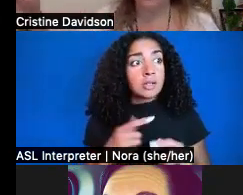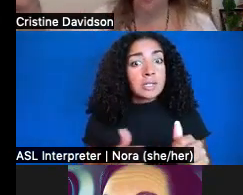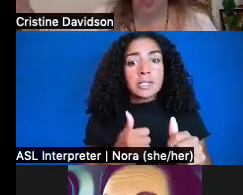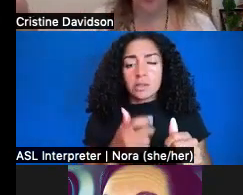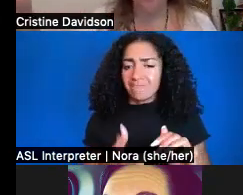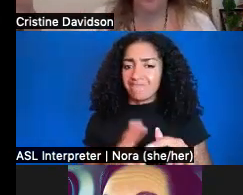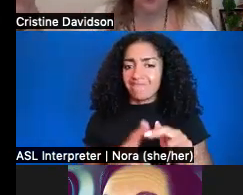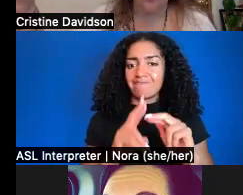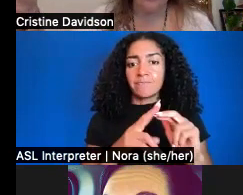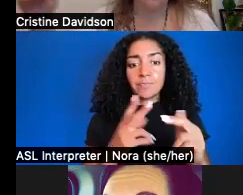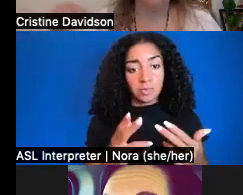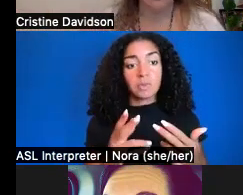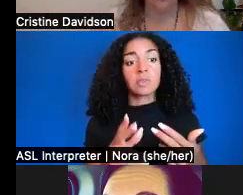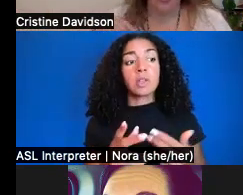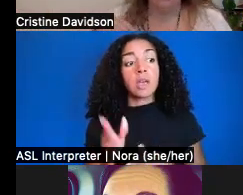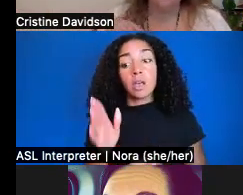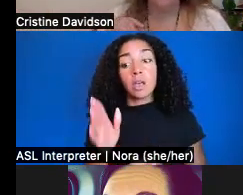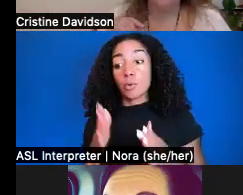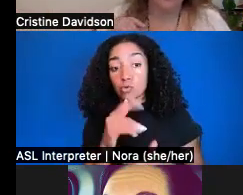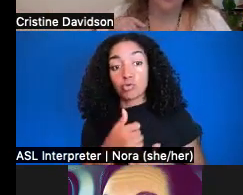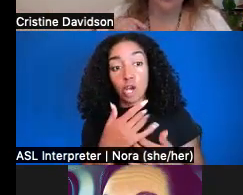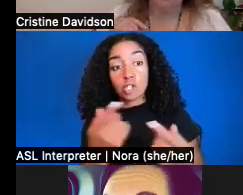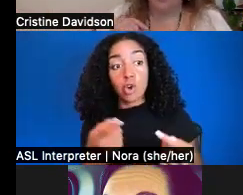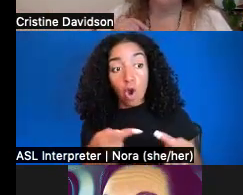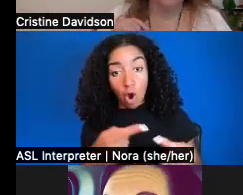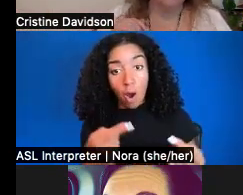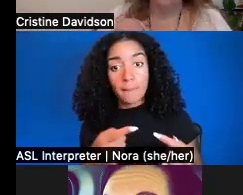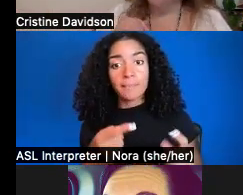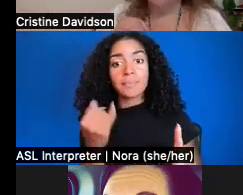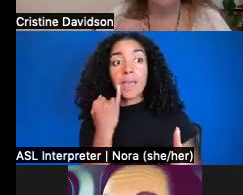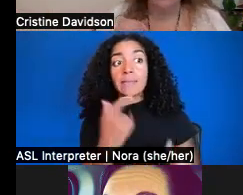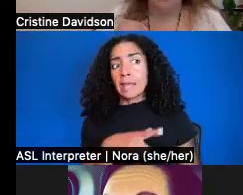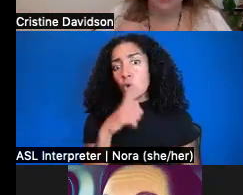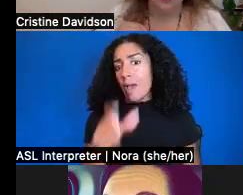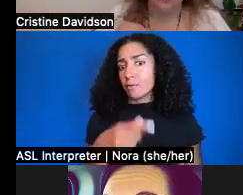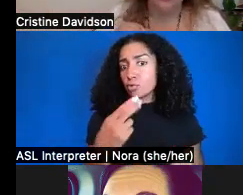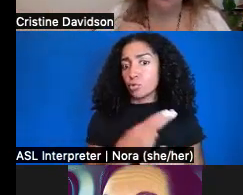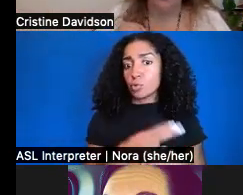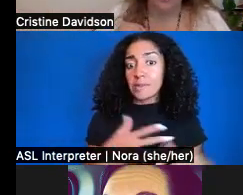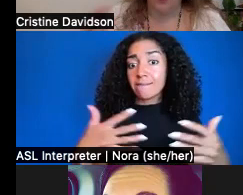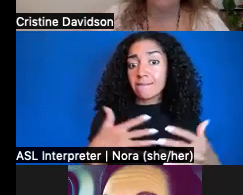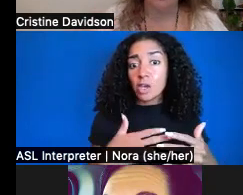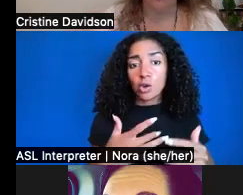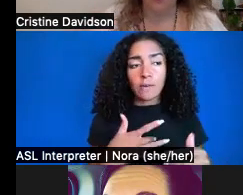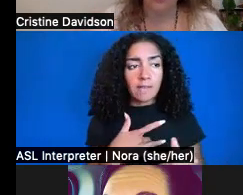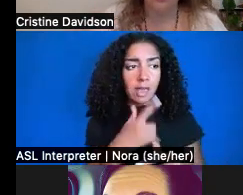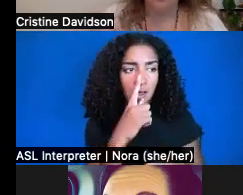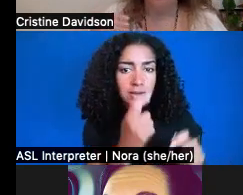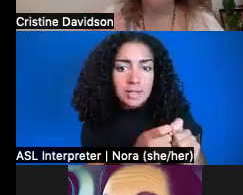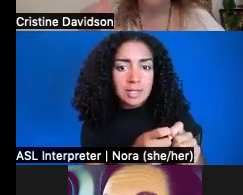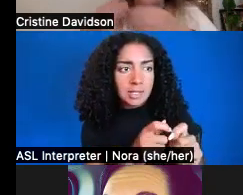to get what they want, right? So if they don't have to use fear and blackmail and intimidation to get what they want, they